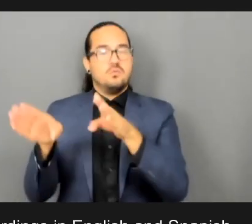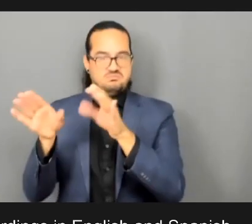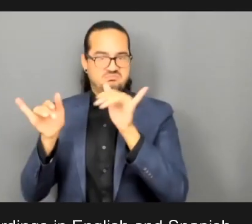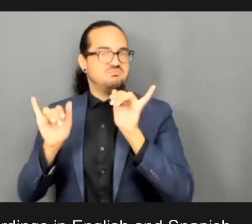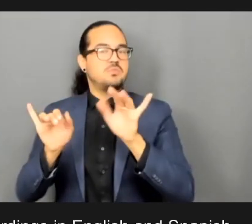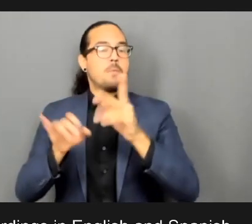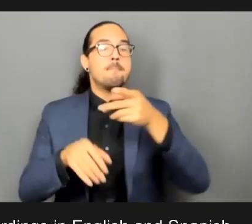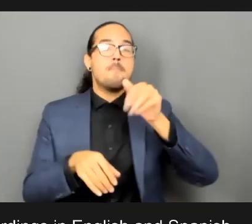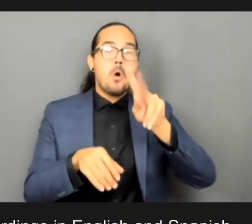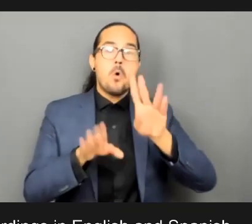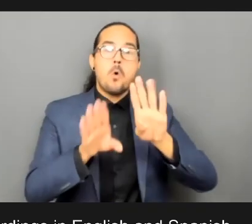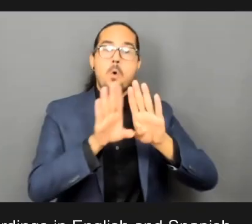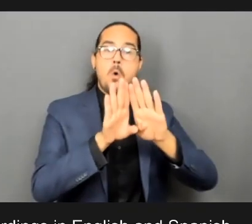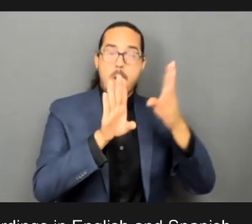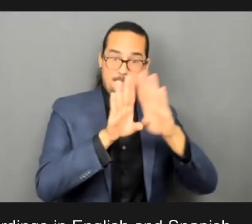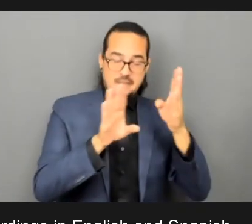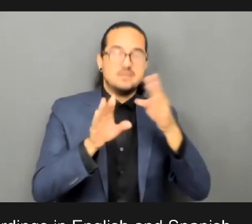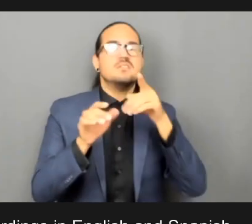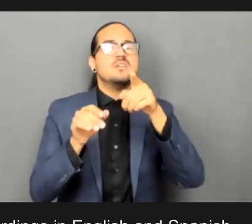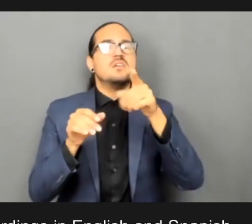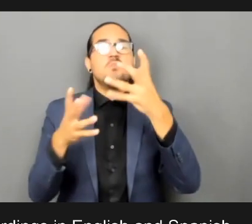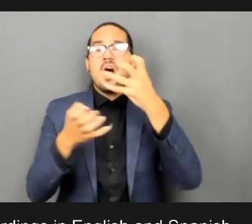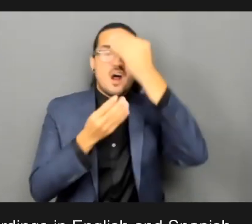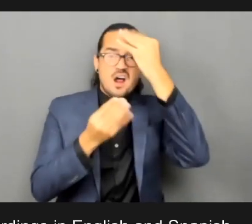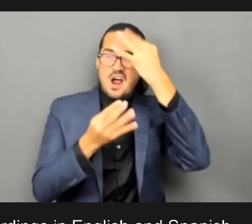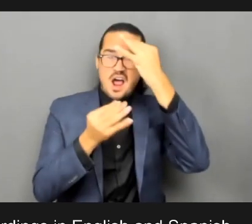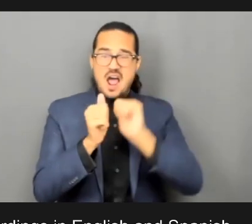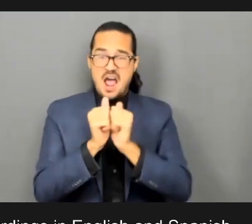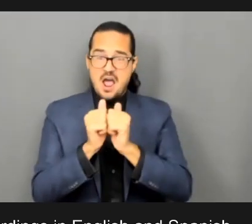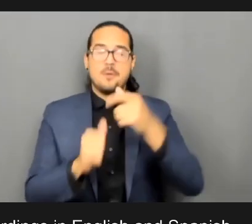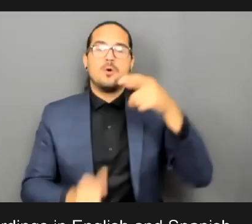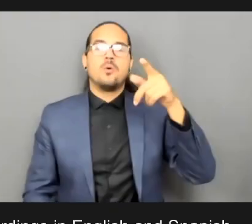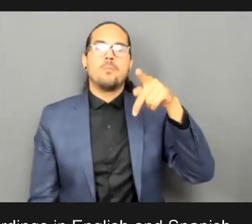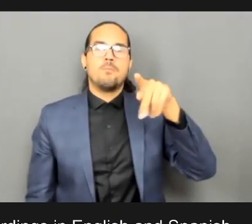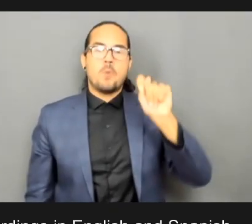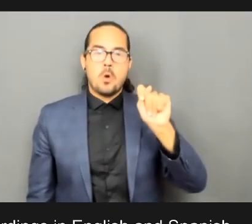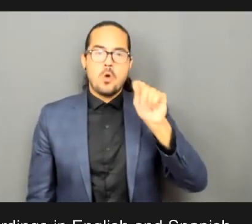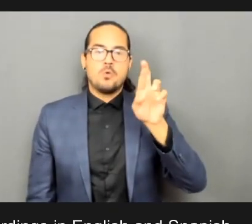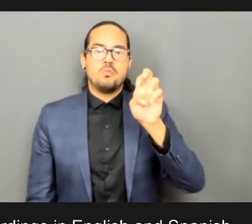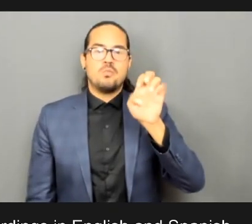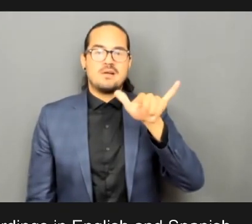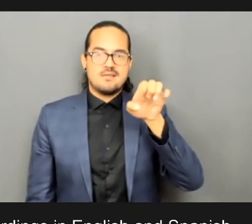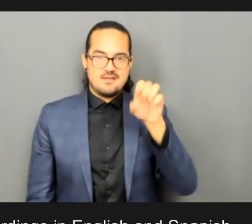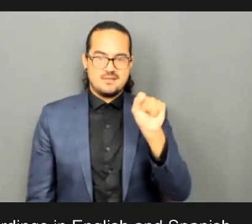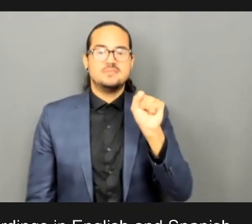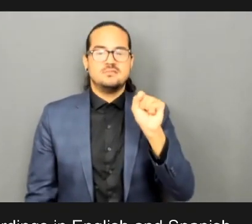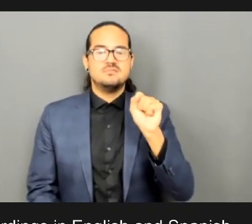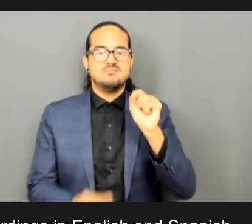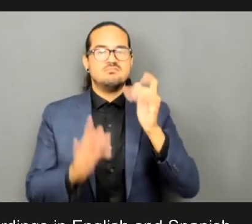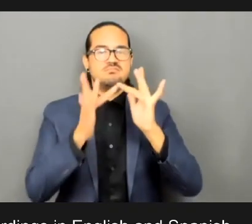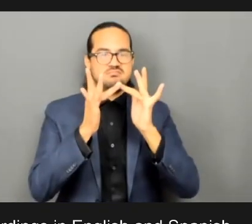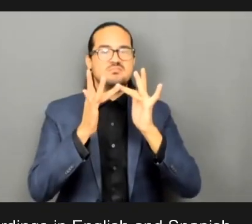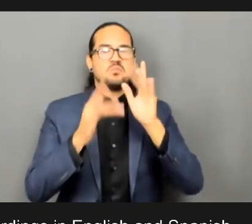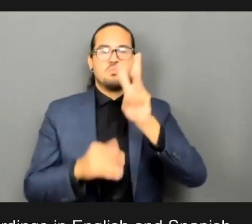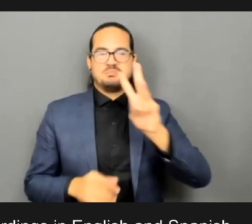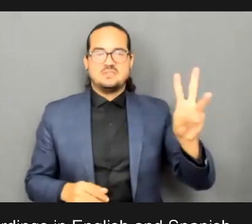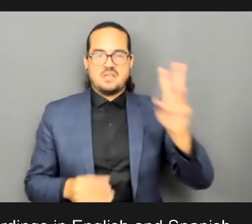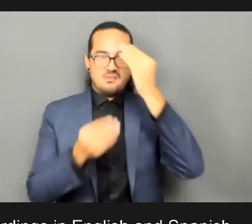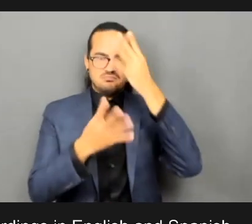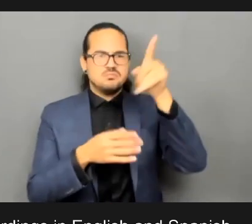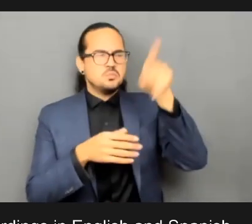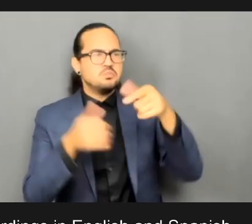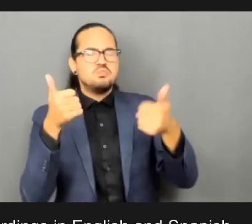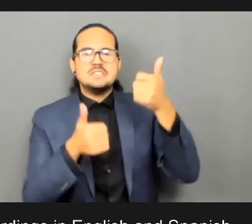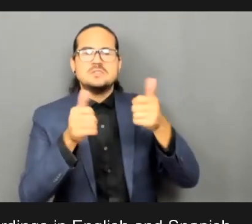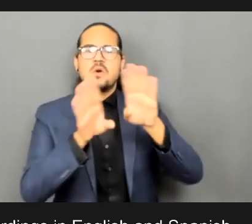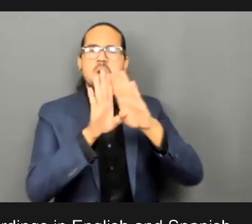local Point Reyes website for the park for any continued openings for portions of the park. Again, we appreciate your support,